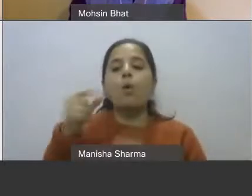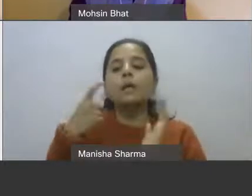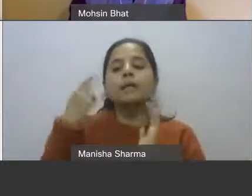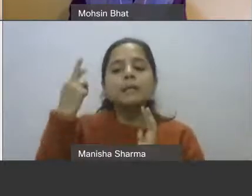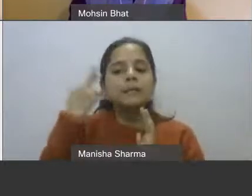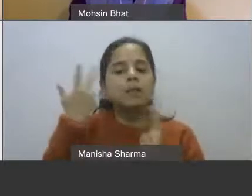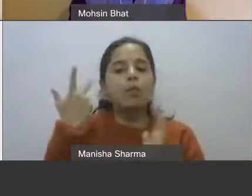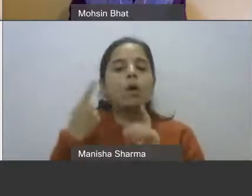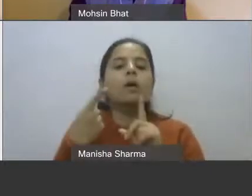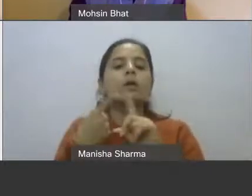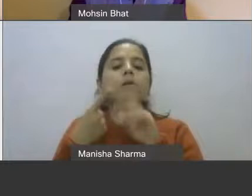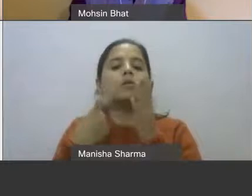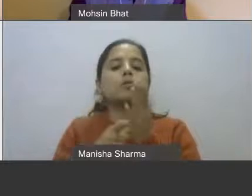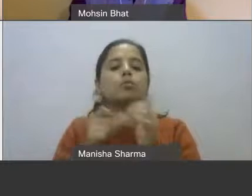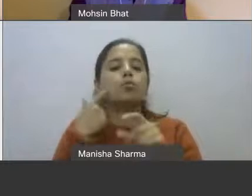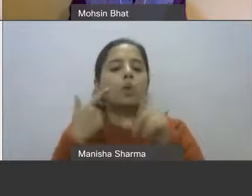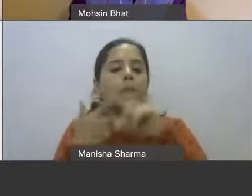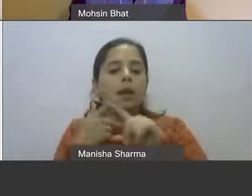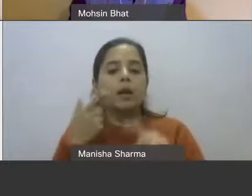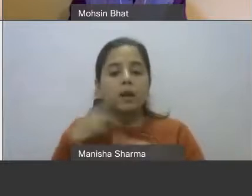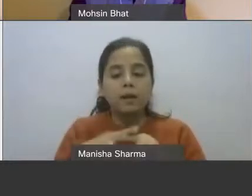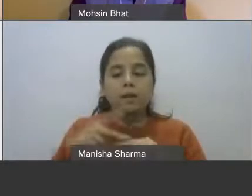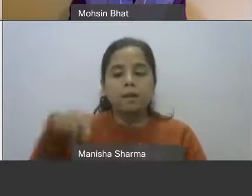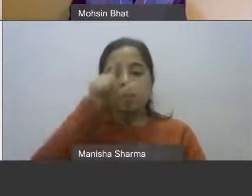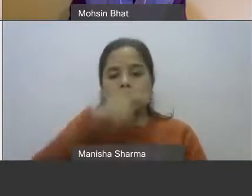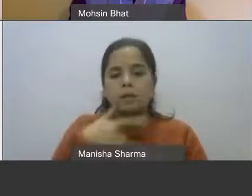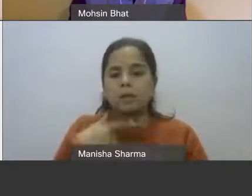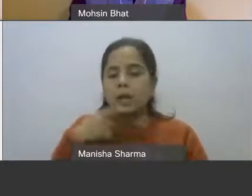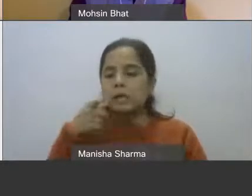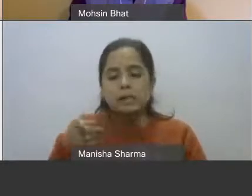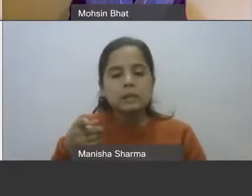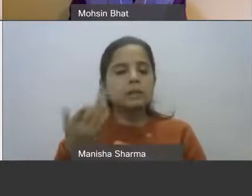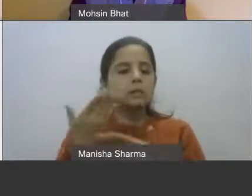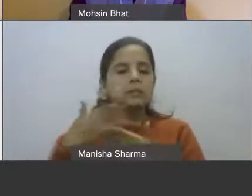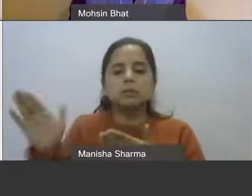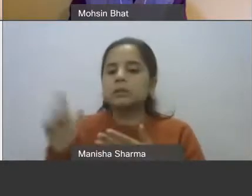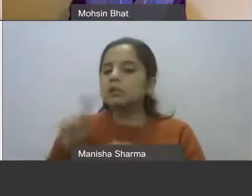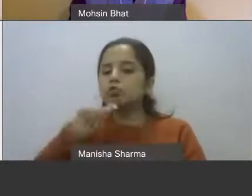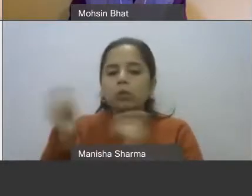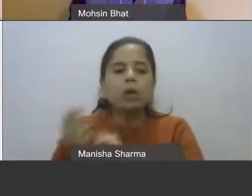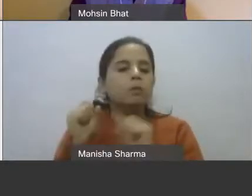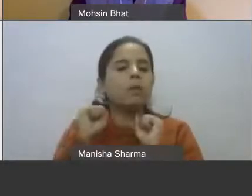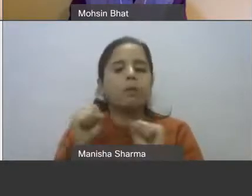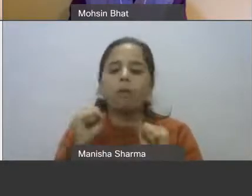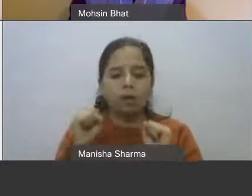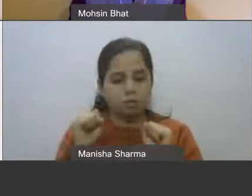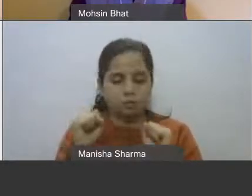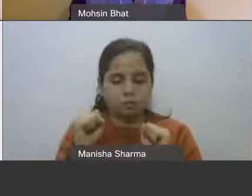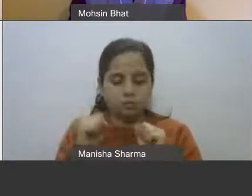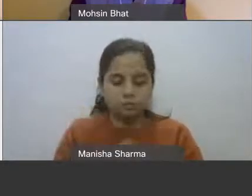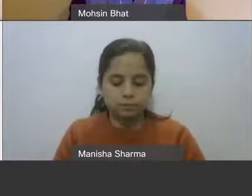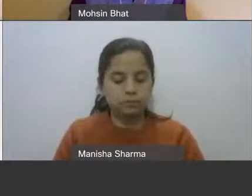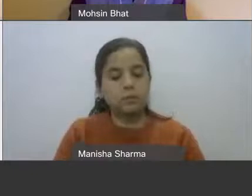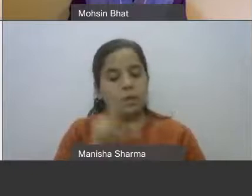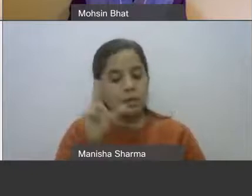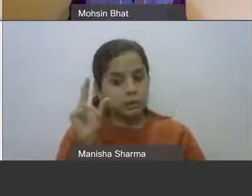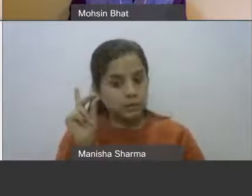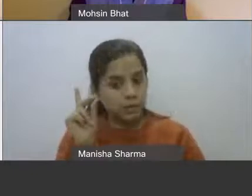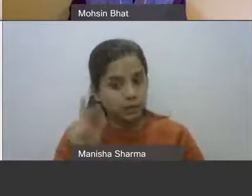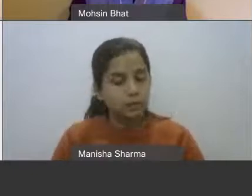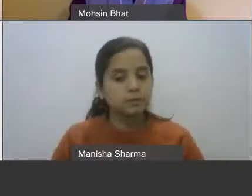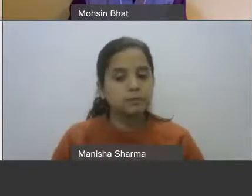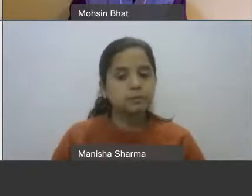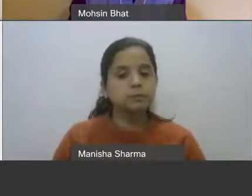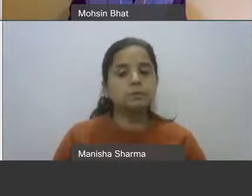discriminated is a trait which is immutable, which cannot be changed. The second is